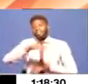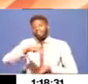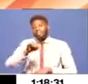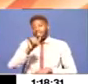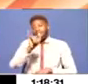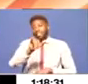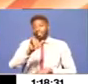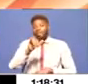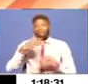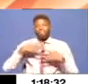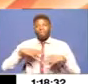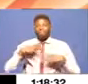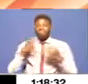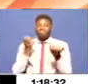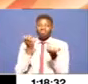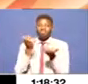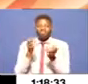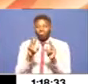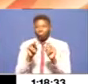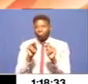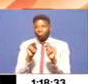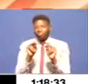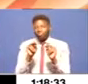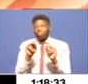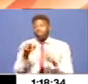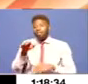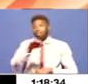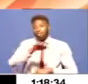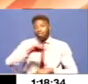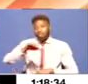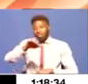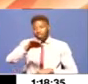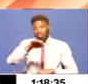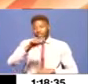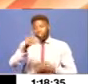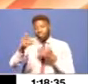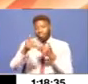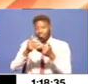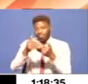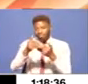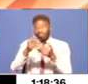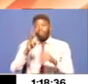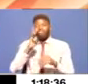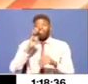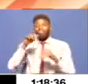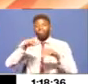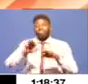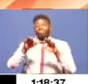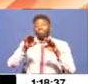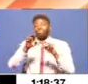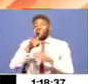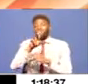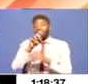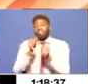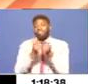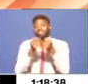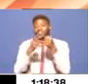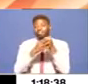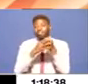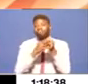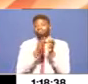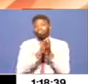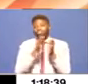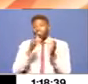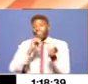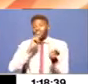The park, sitting on 26 acres overlooking the Kilindini Channel, has since 2019 been transformed into an integrated